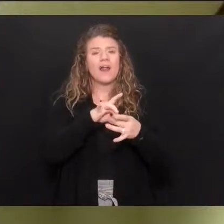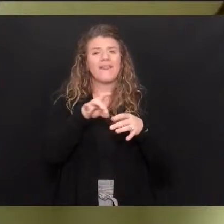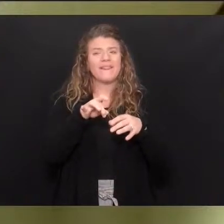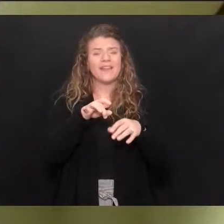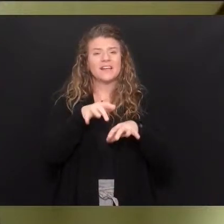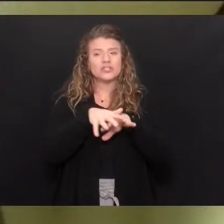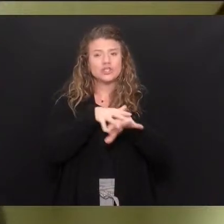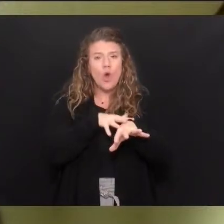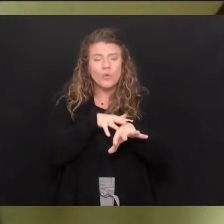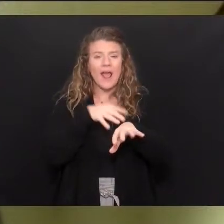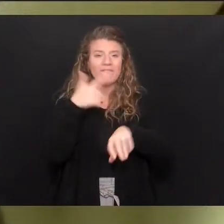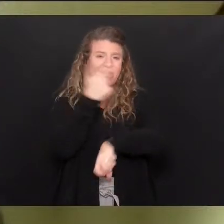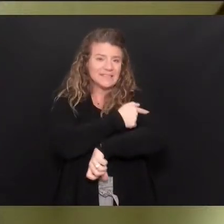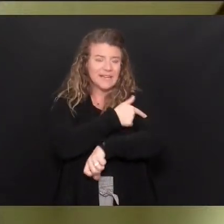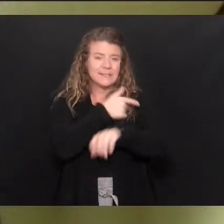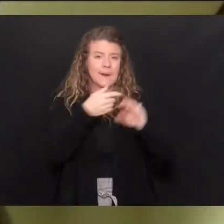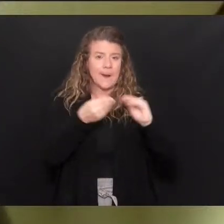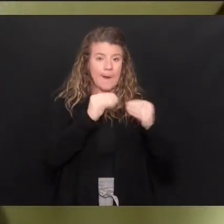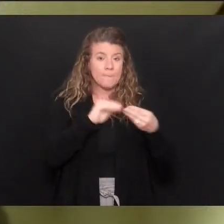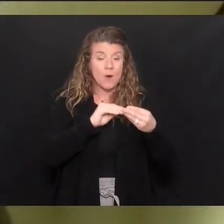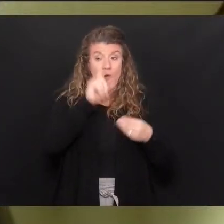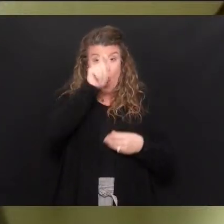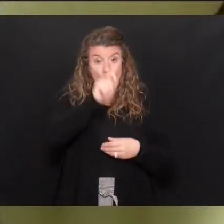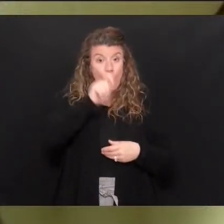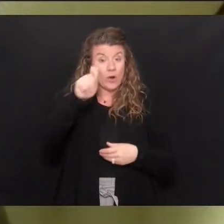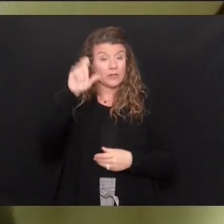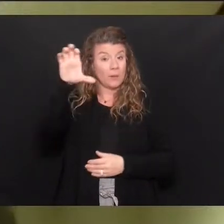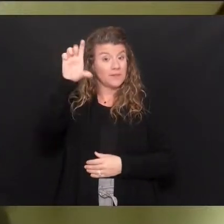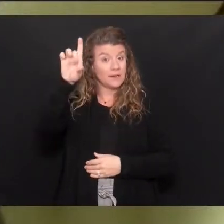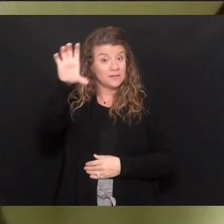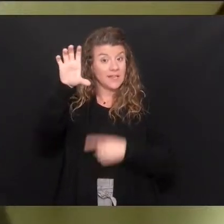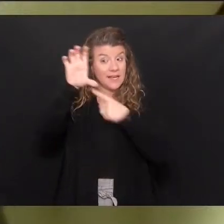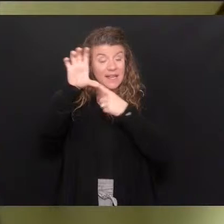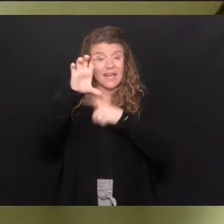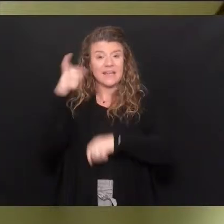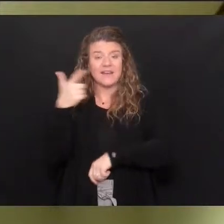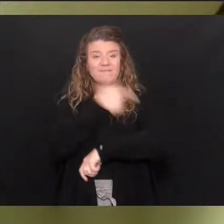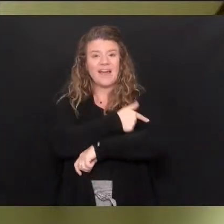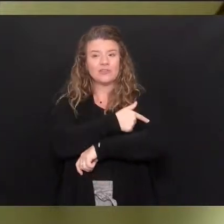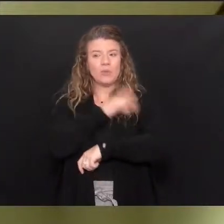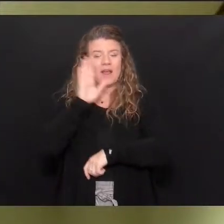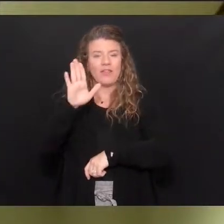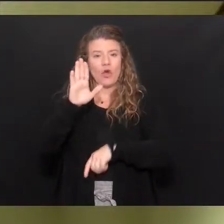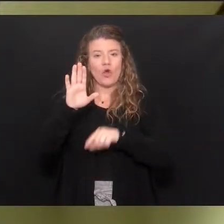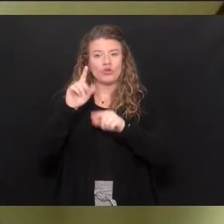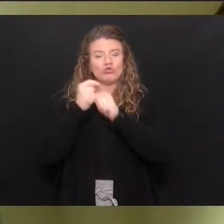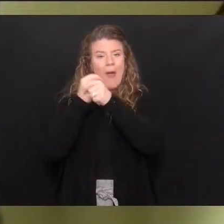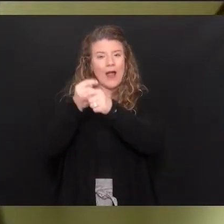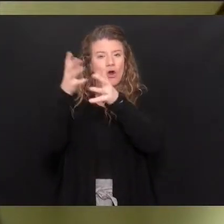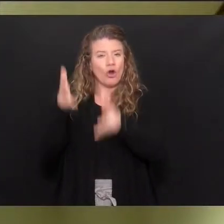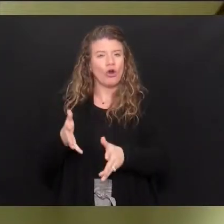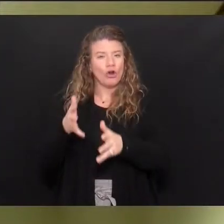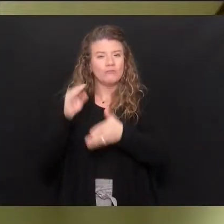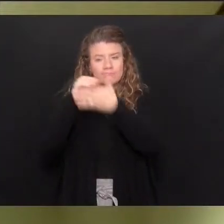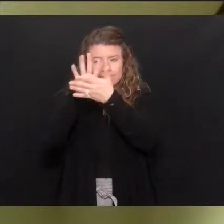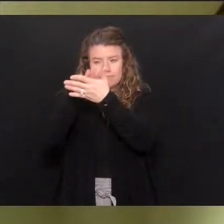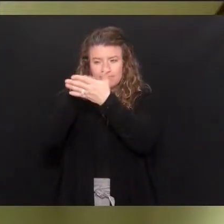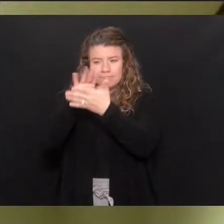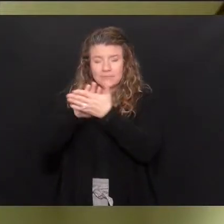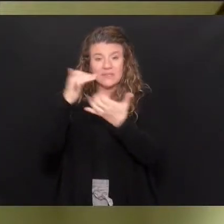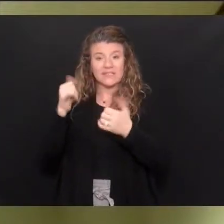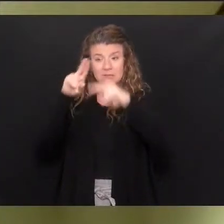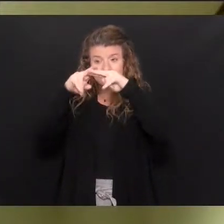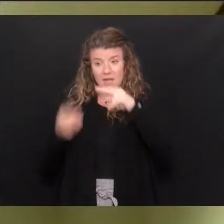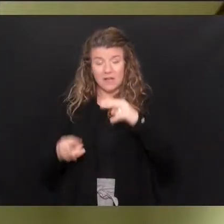in vaccinations, according to the CDC's vaccination administration tracker, we're now down